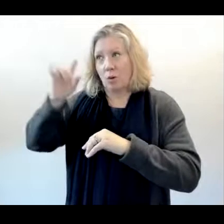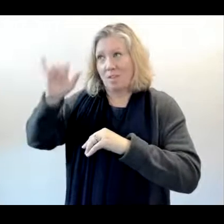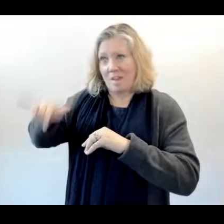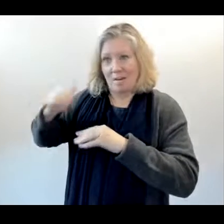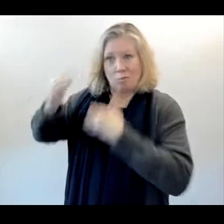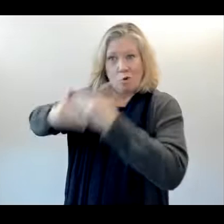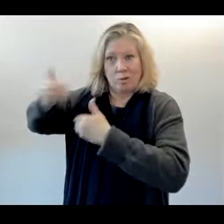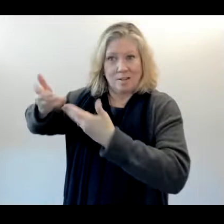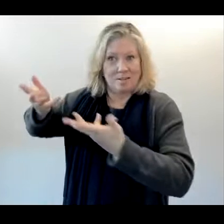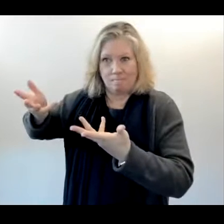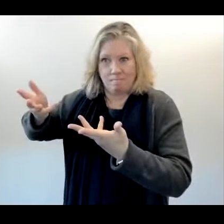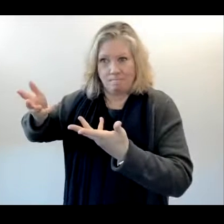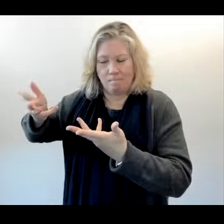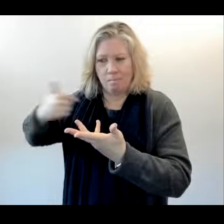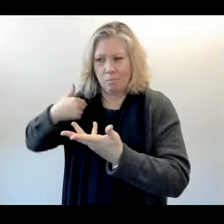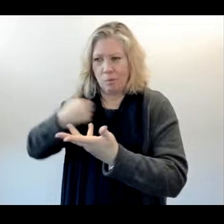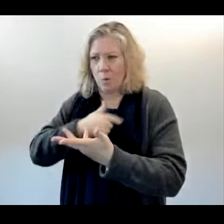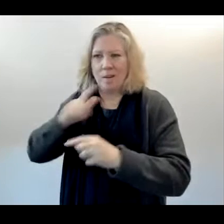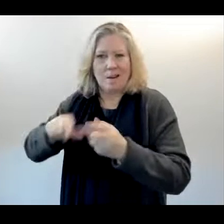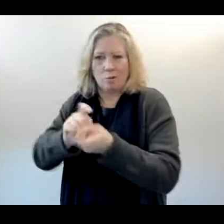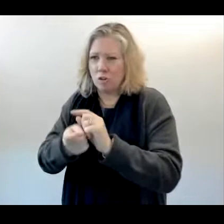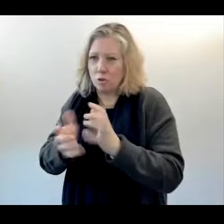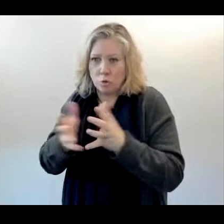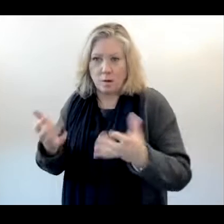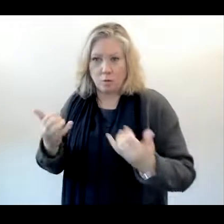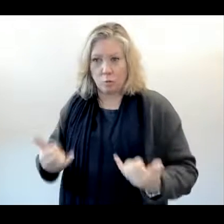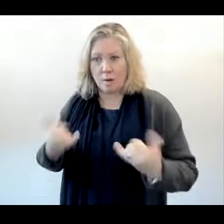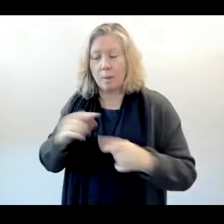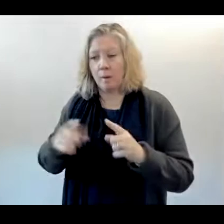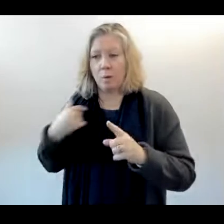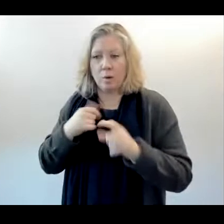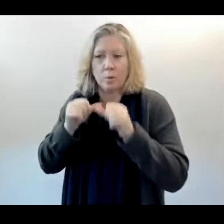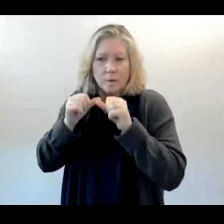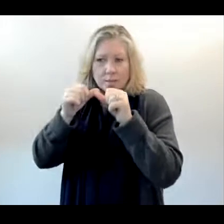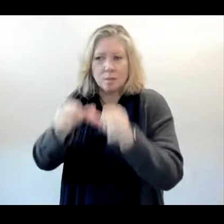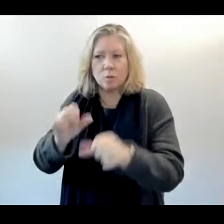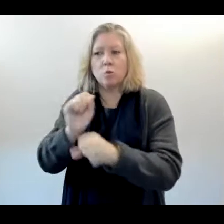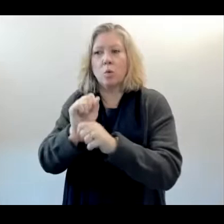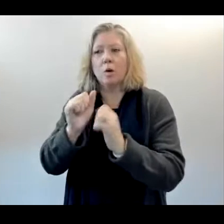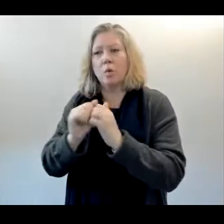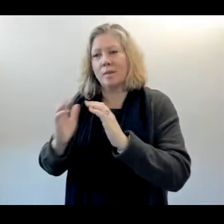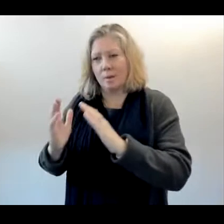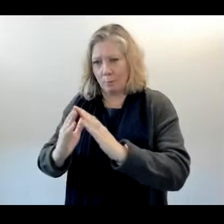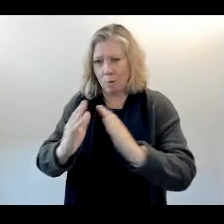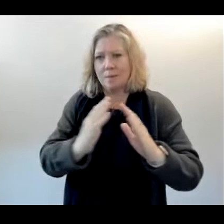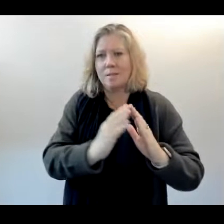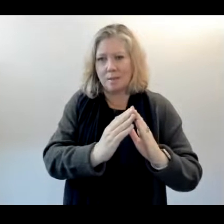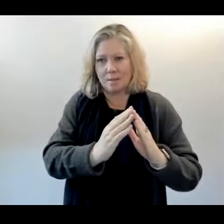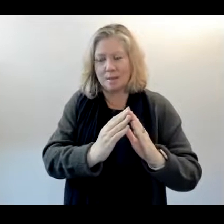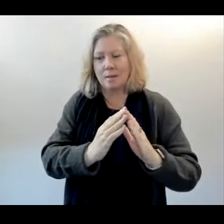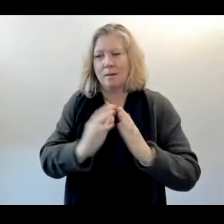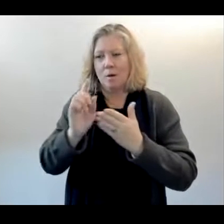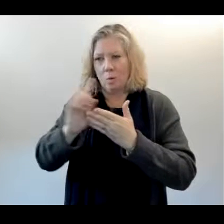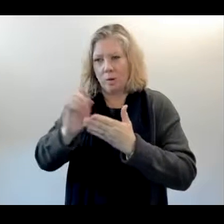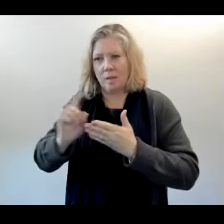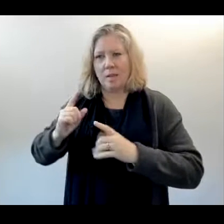cannot change much at this point, but we'll continue to work with the community weekly,